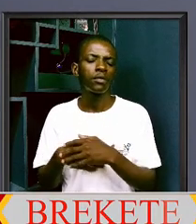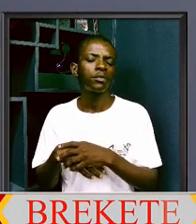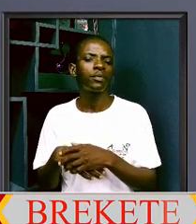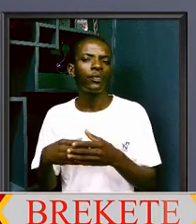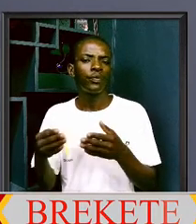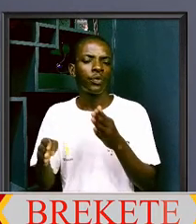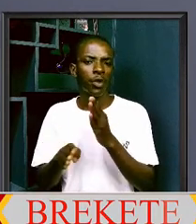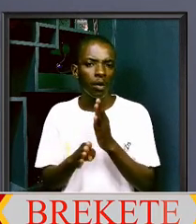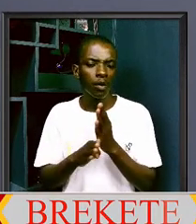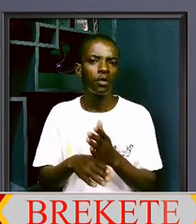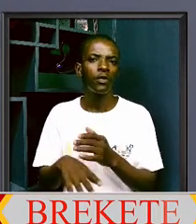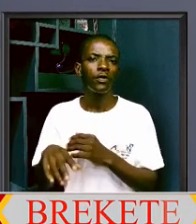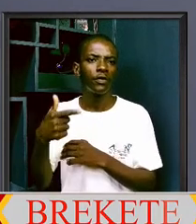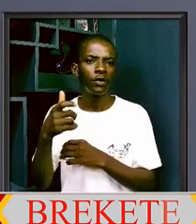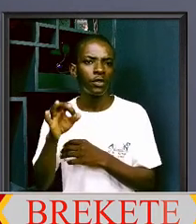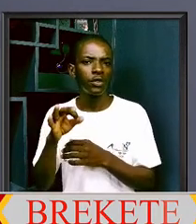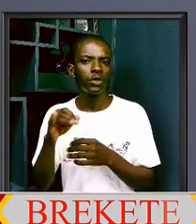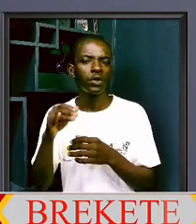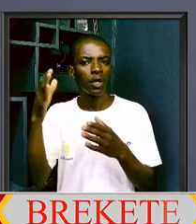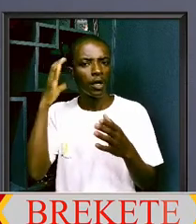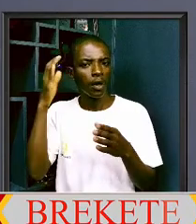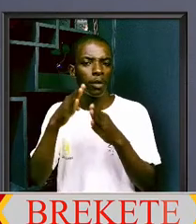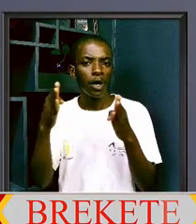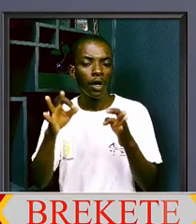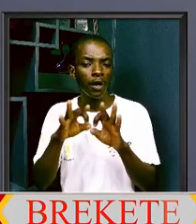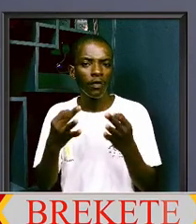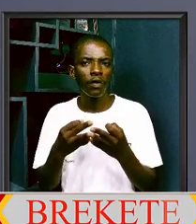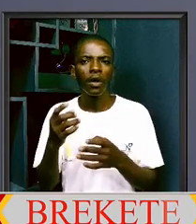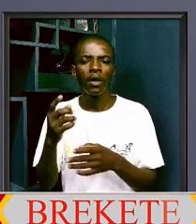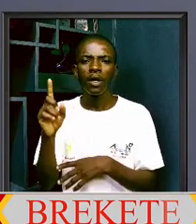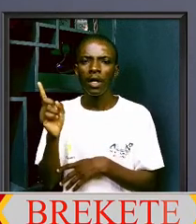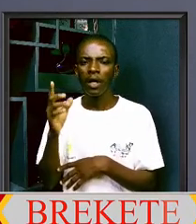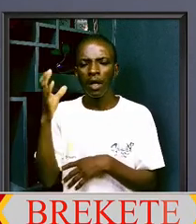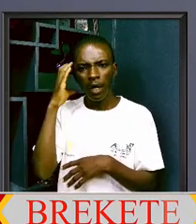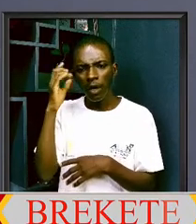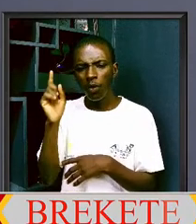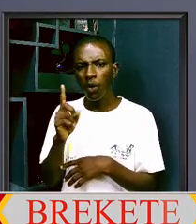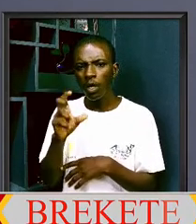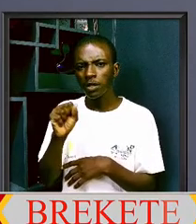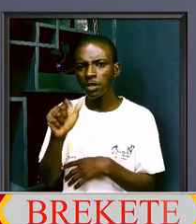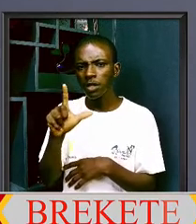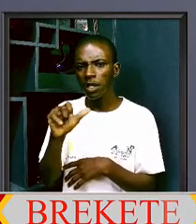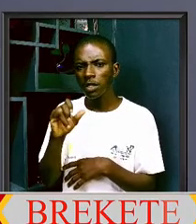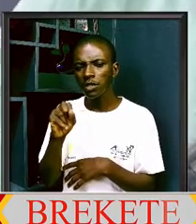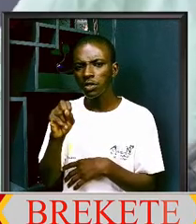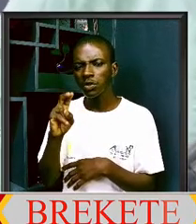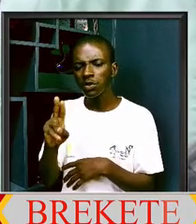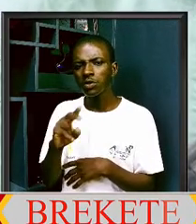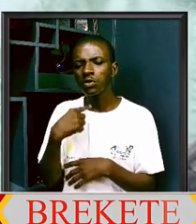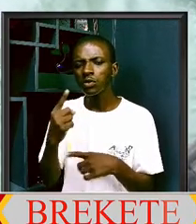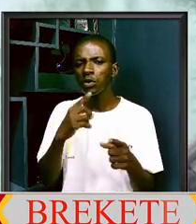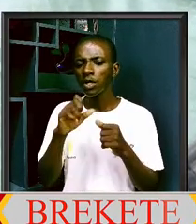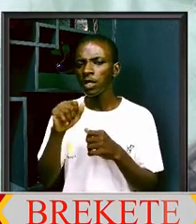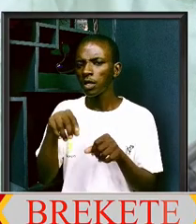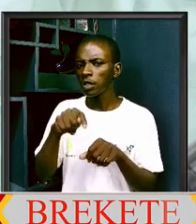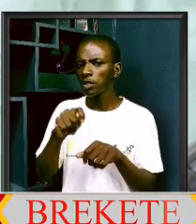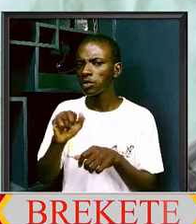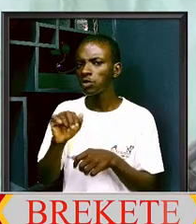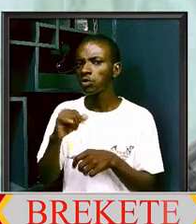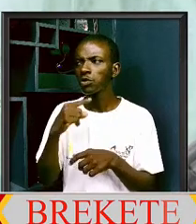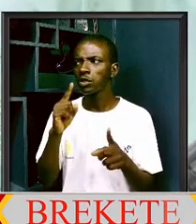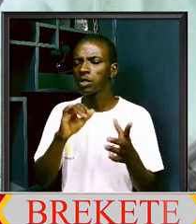enter station bre family now here where S I guess they talk for Studio